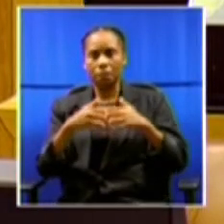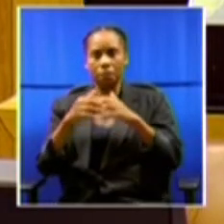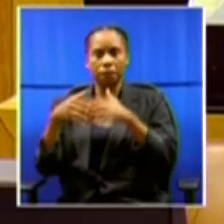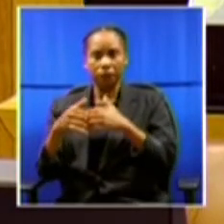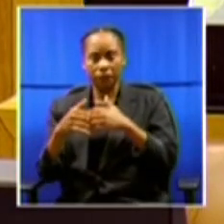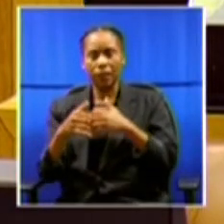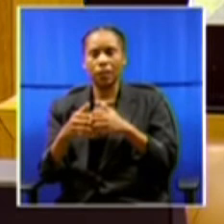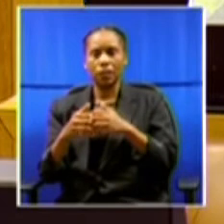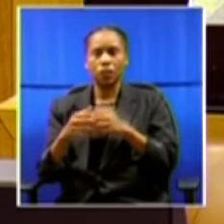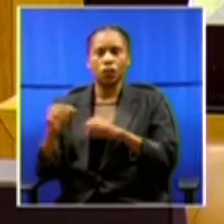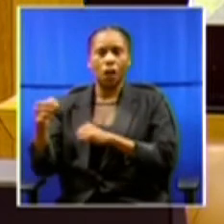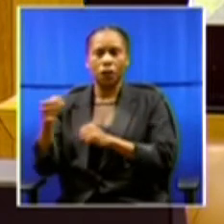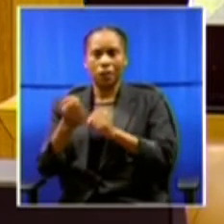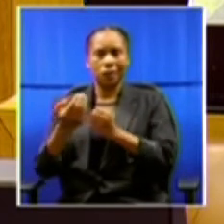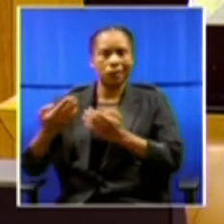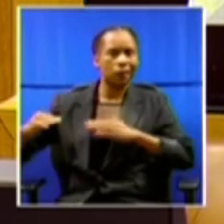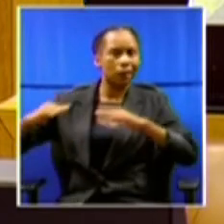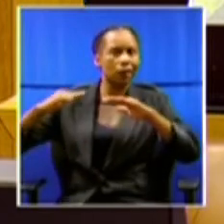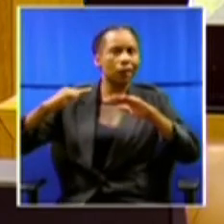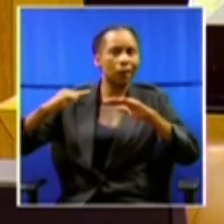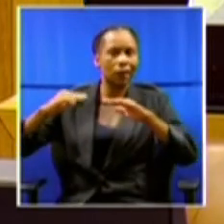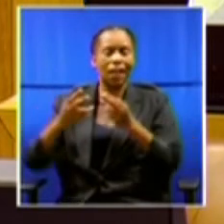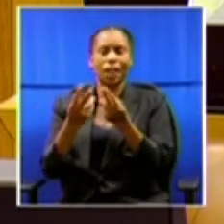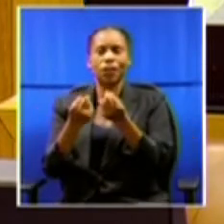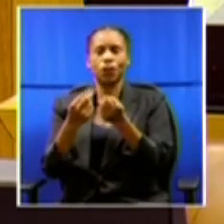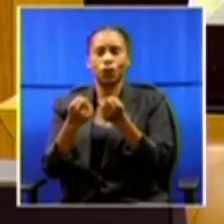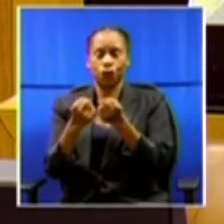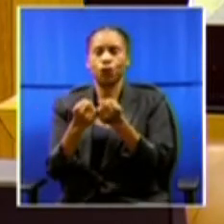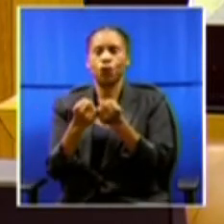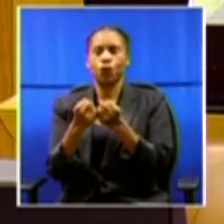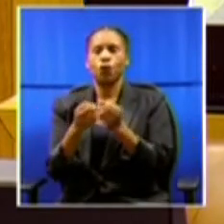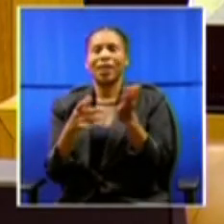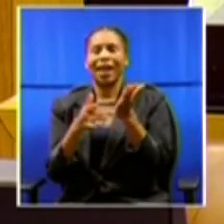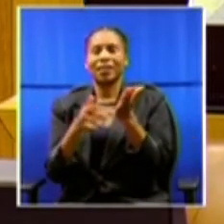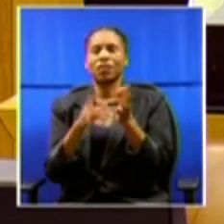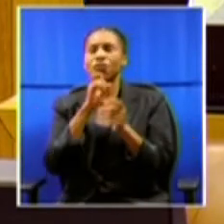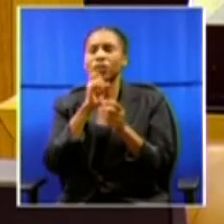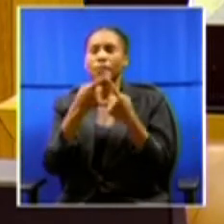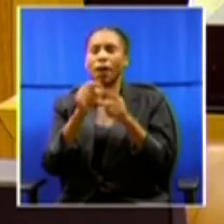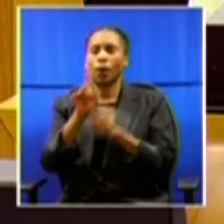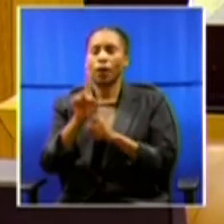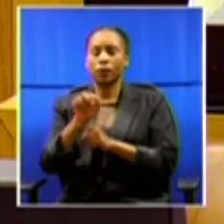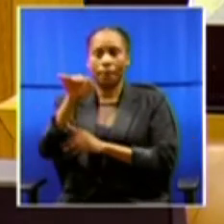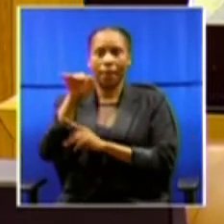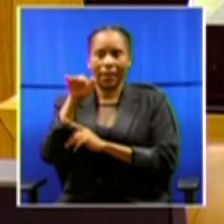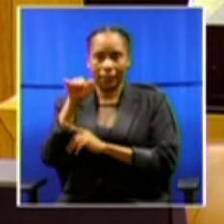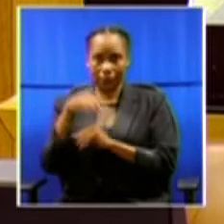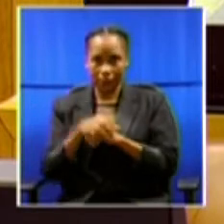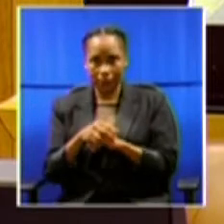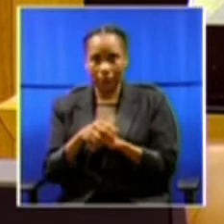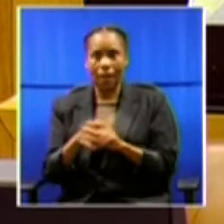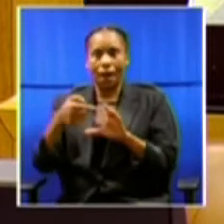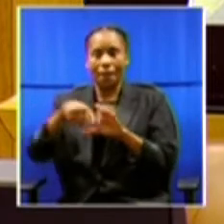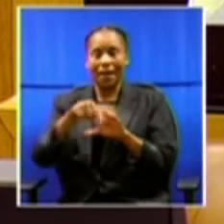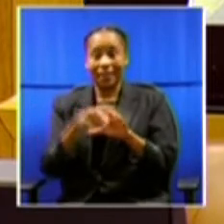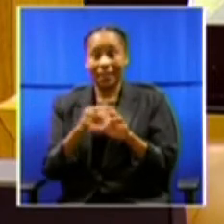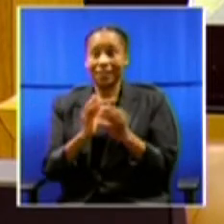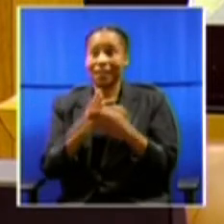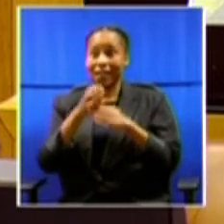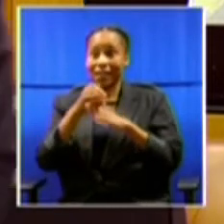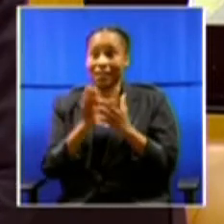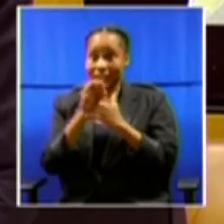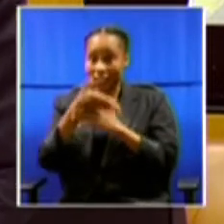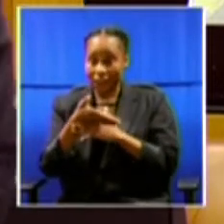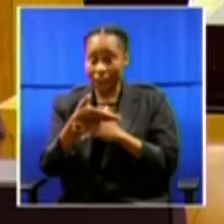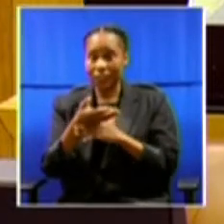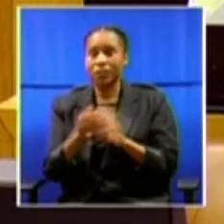strategies and new techniques used by the gangs. Amongst the interventions, there is consultation and collaboration